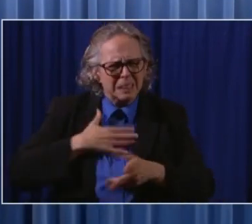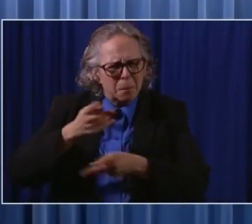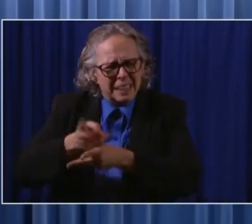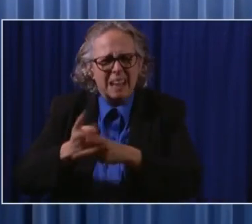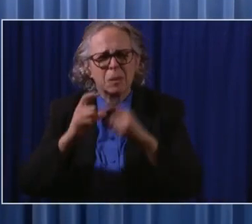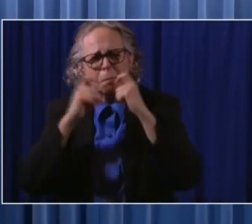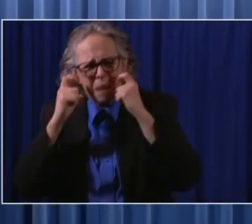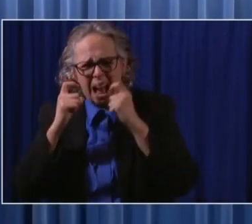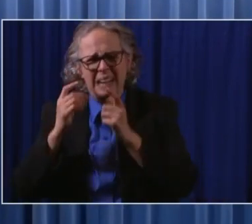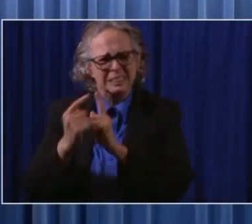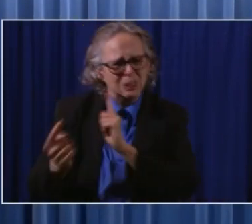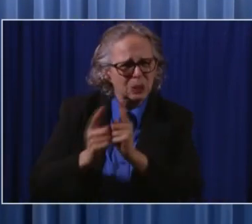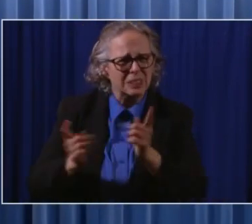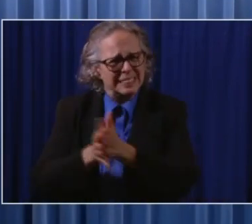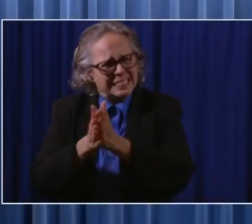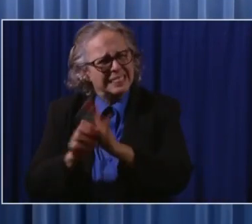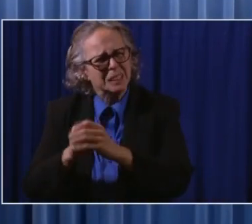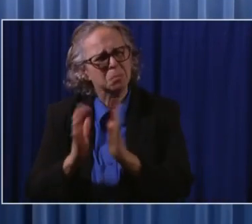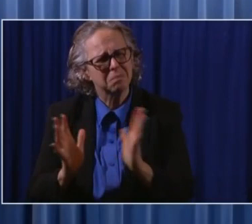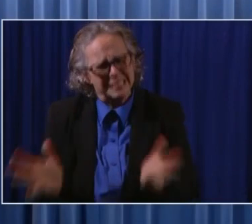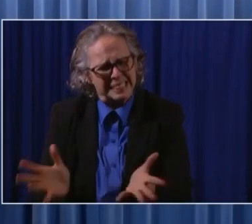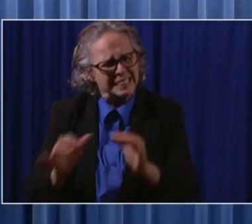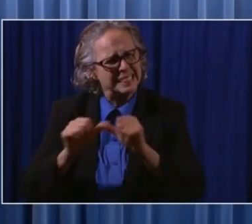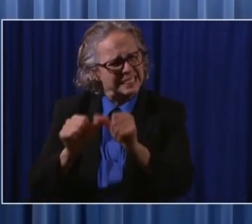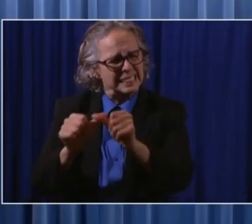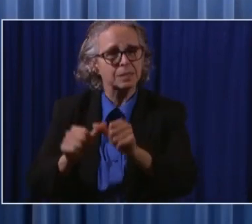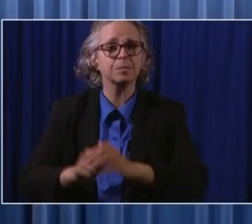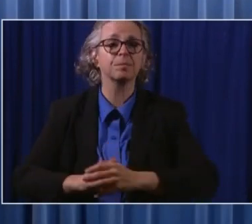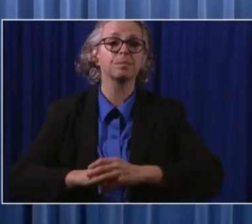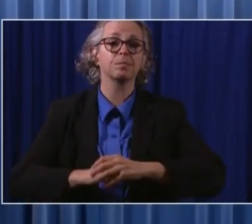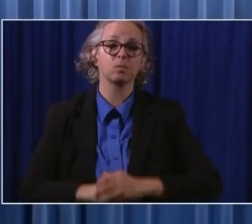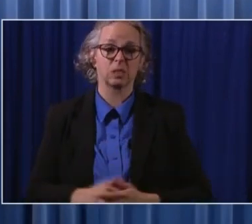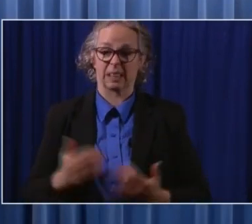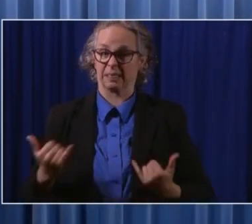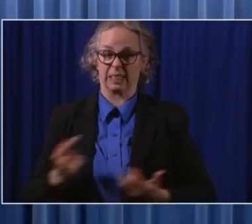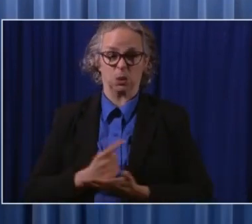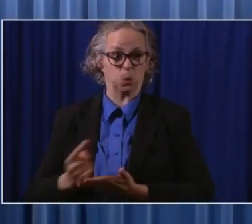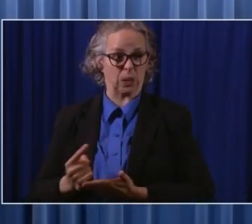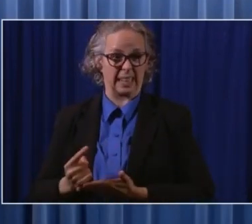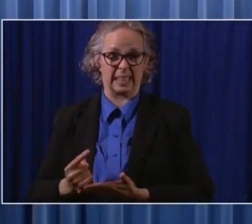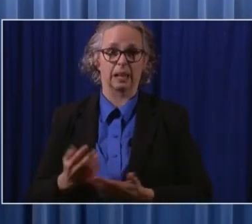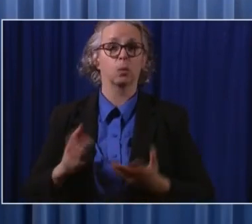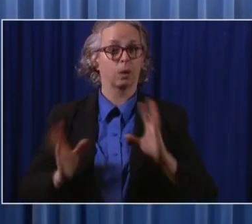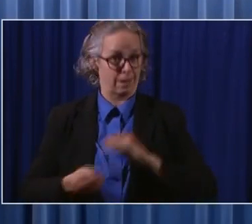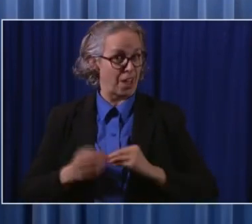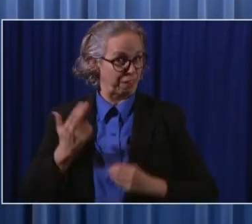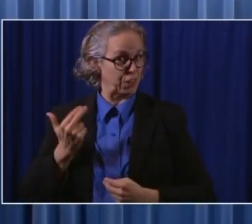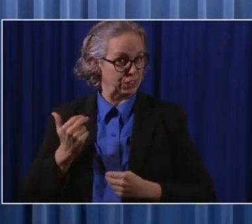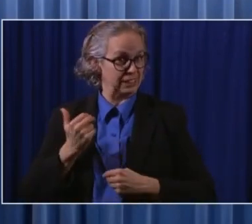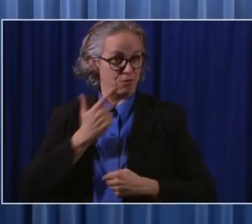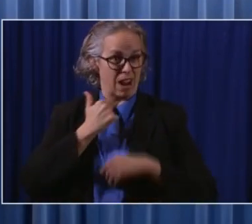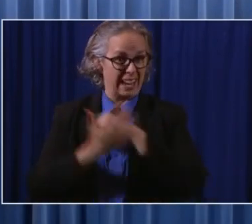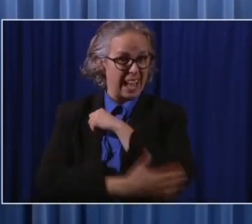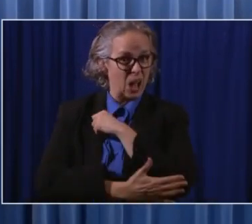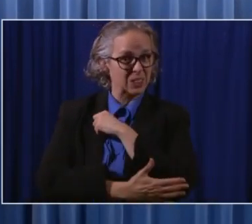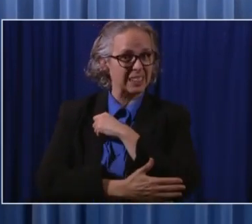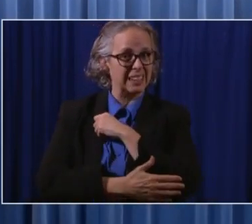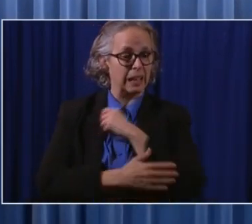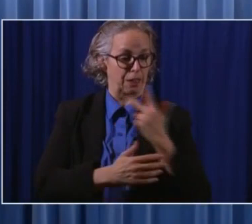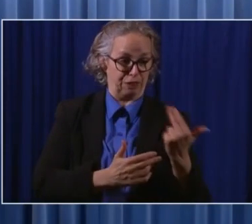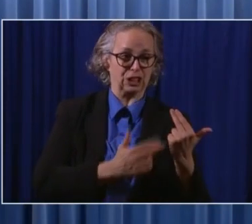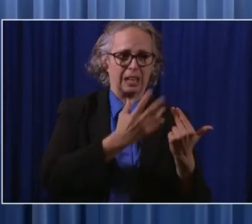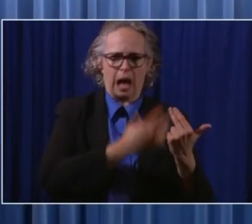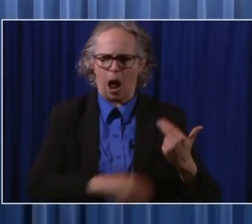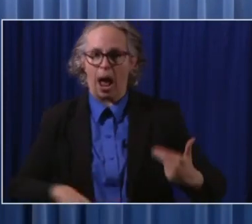Of the 13 red counties this week, 8 of them remain in red status simply due to the meeting of the